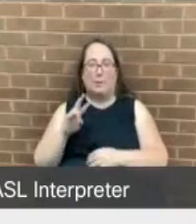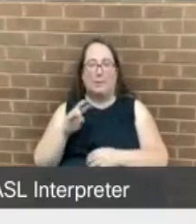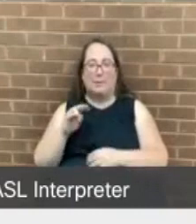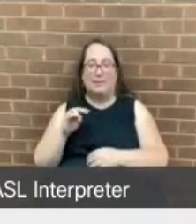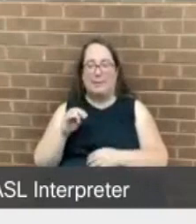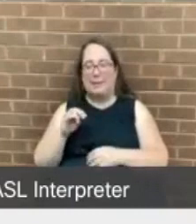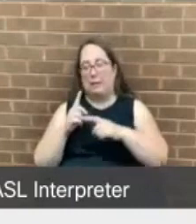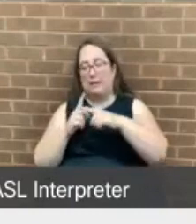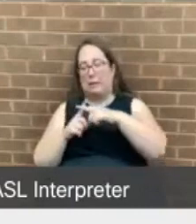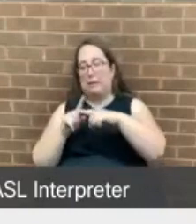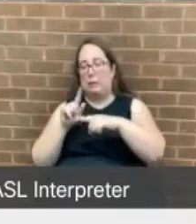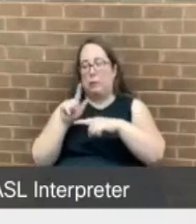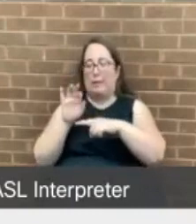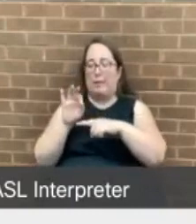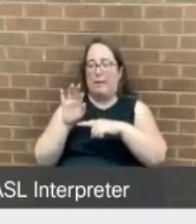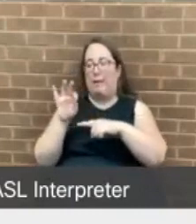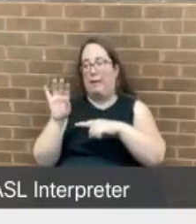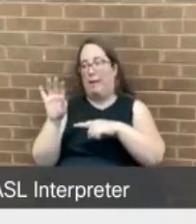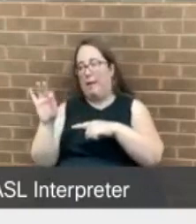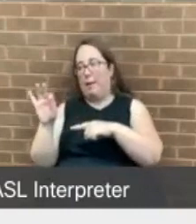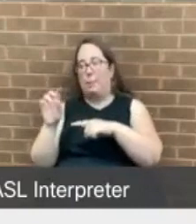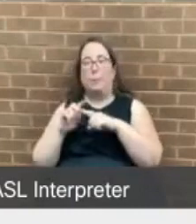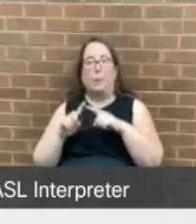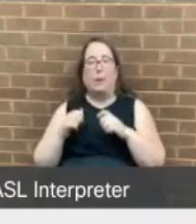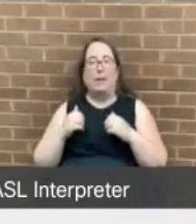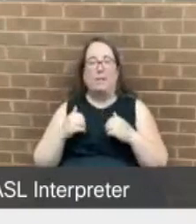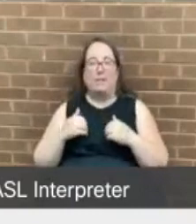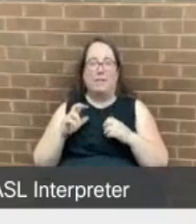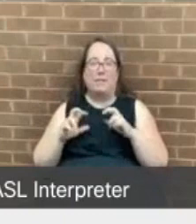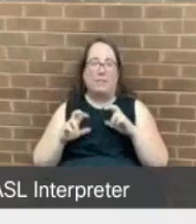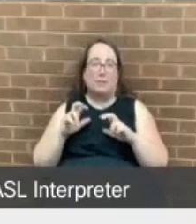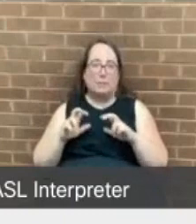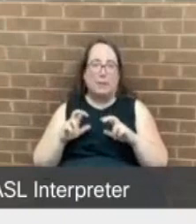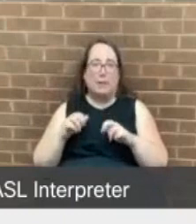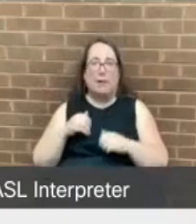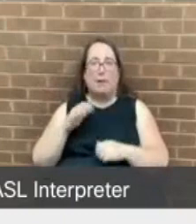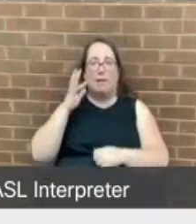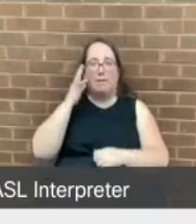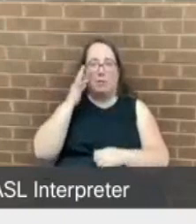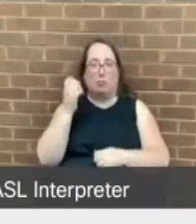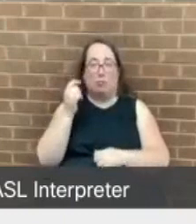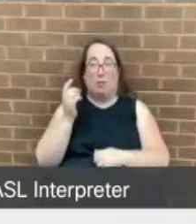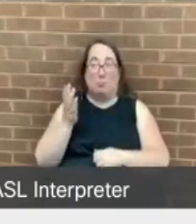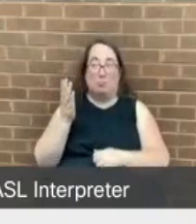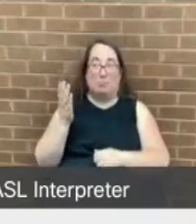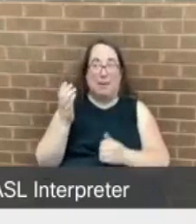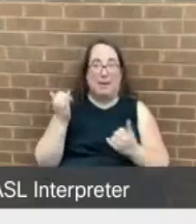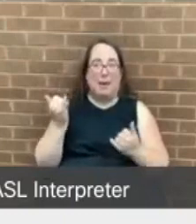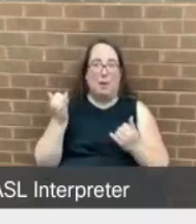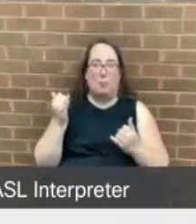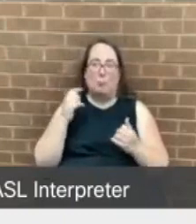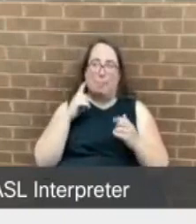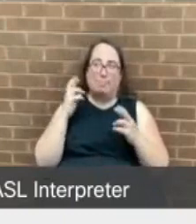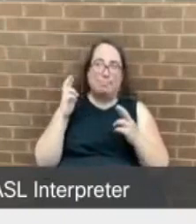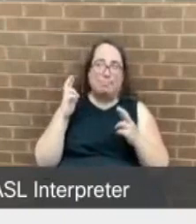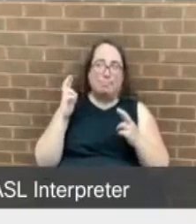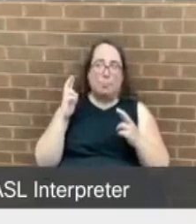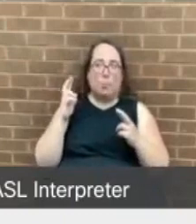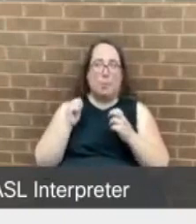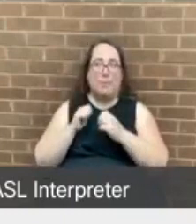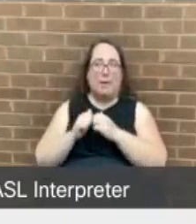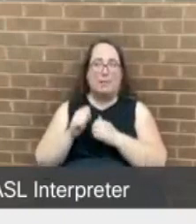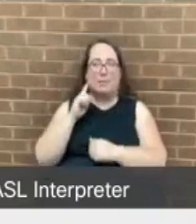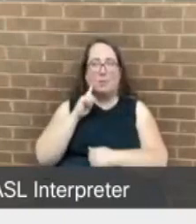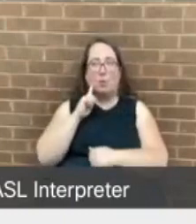kind of 2999 package, but we also have investments. We have a federal grant in right now that we're really hopeful on for